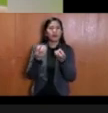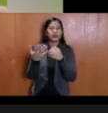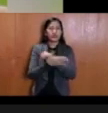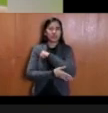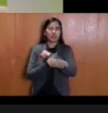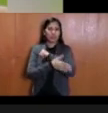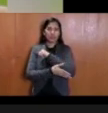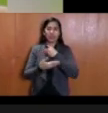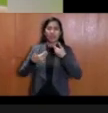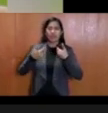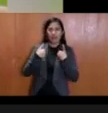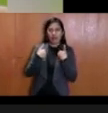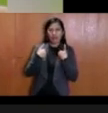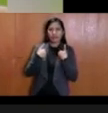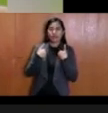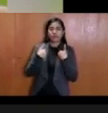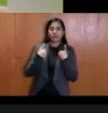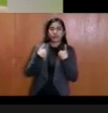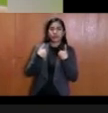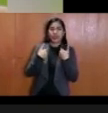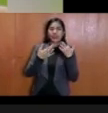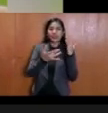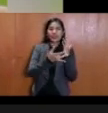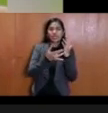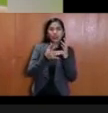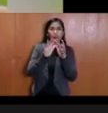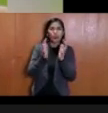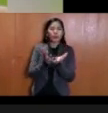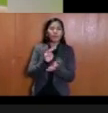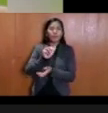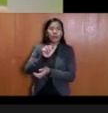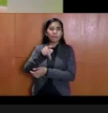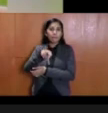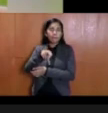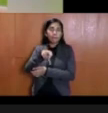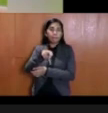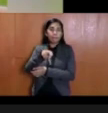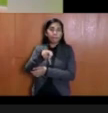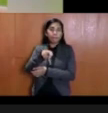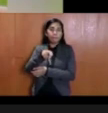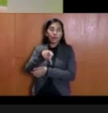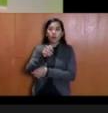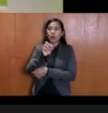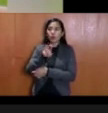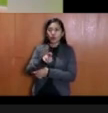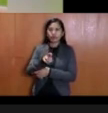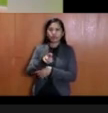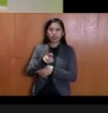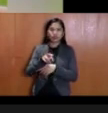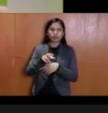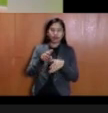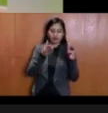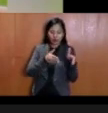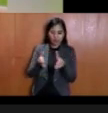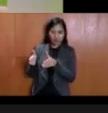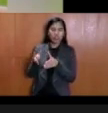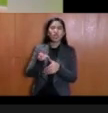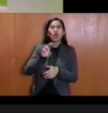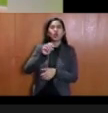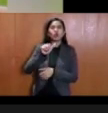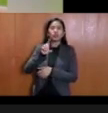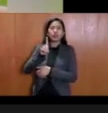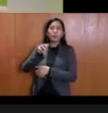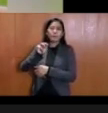a digitalization roadmap, and some countries have a sustainability roadmap or a net